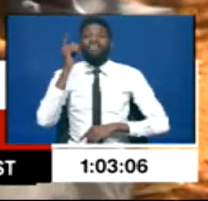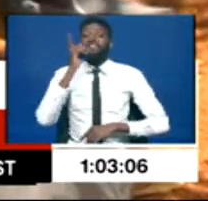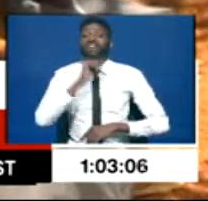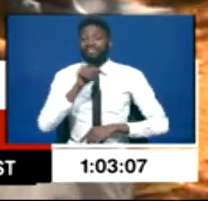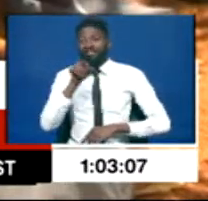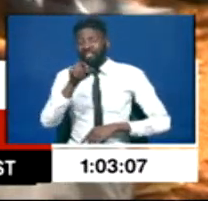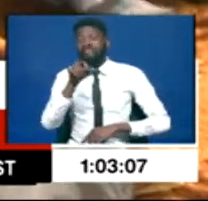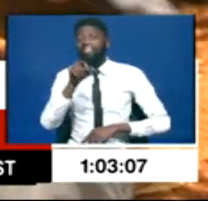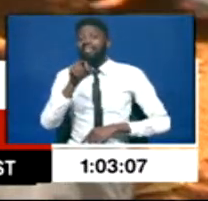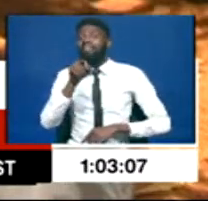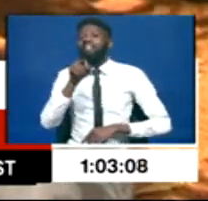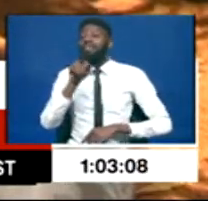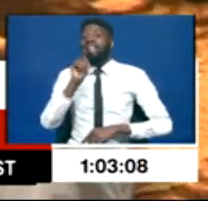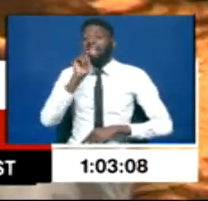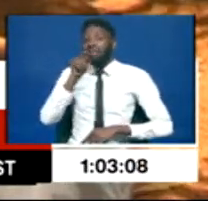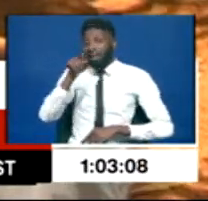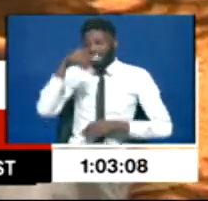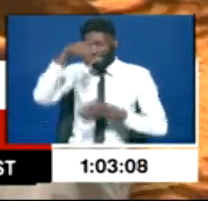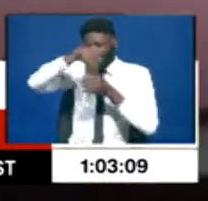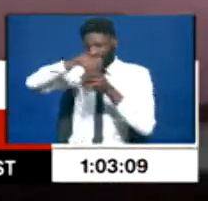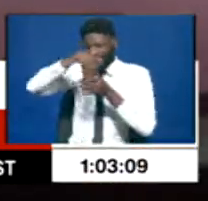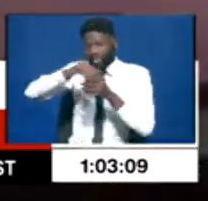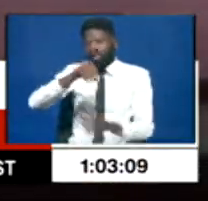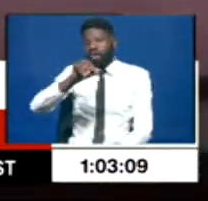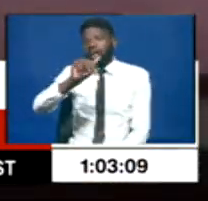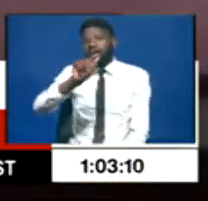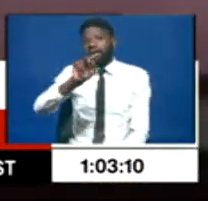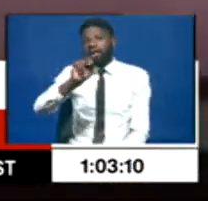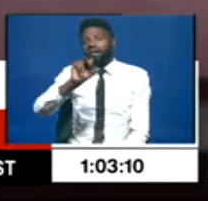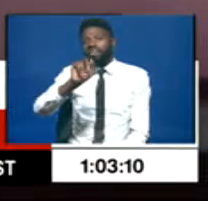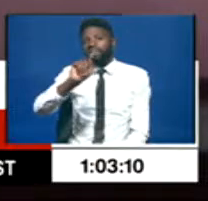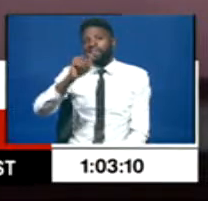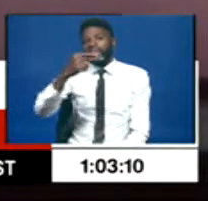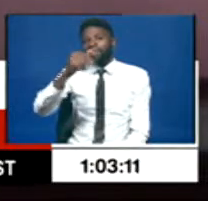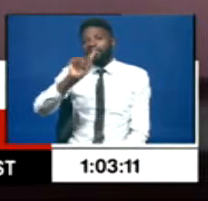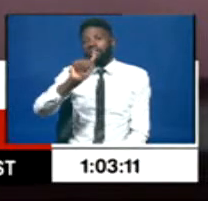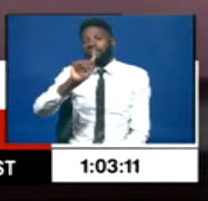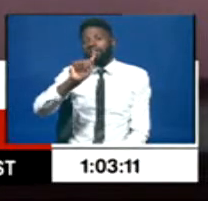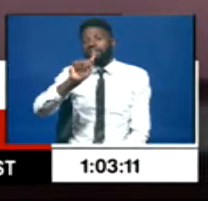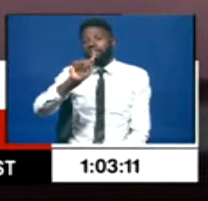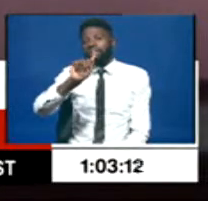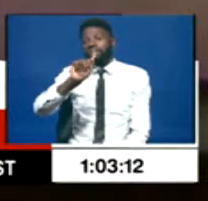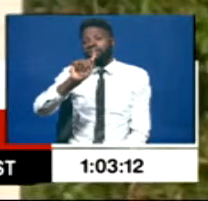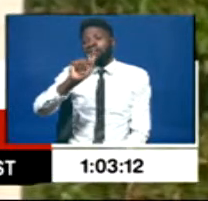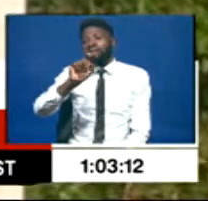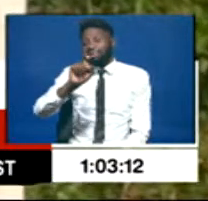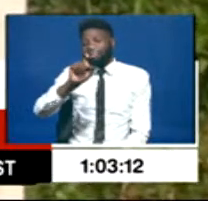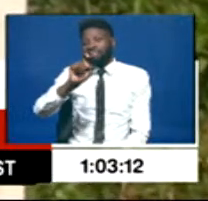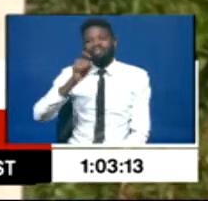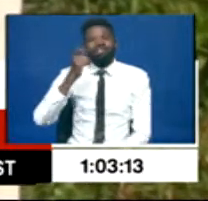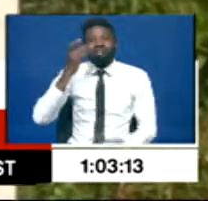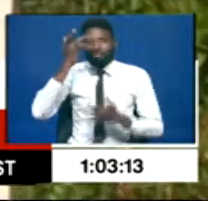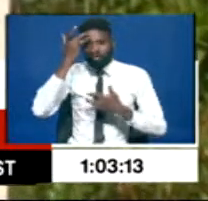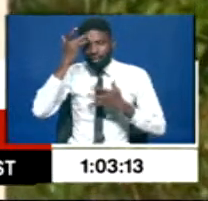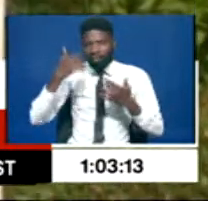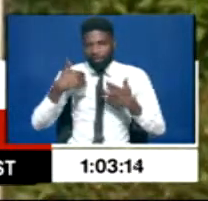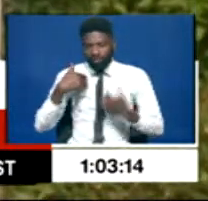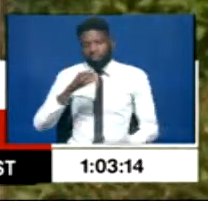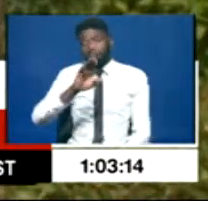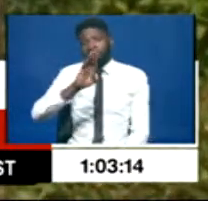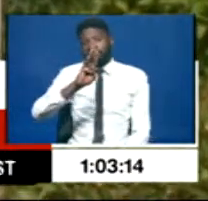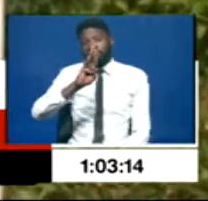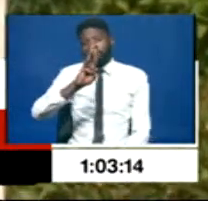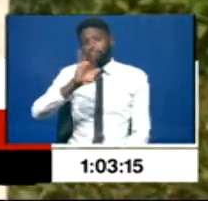with anthrax. According to the clinical officer at Shibwe Hospital, Brian Angadia confirmed the treatment of